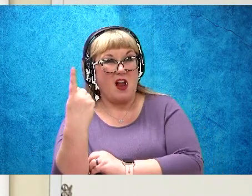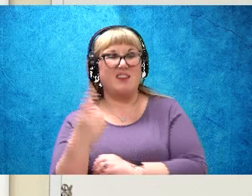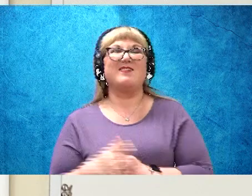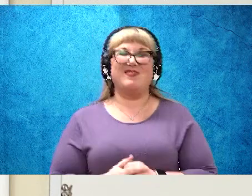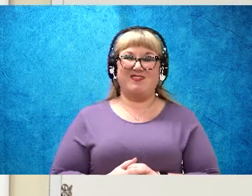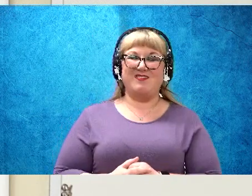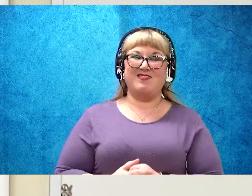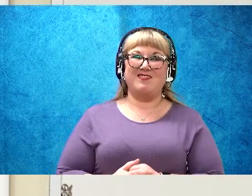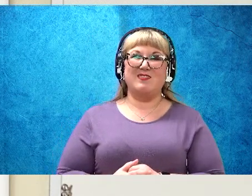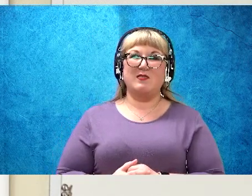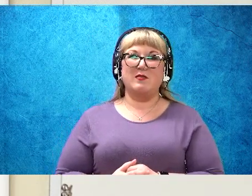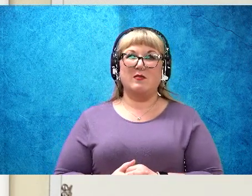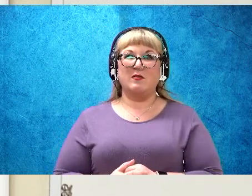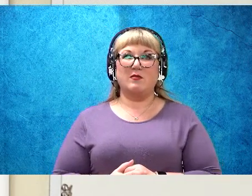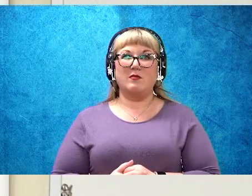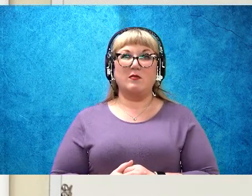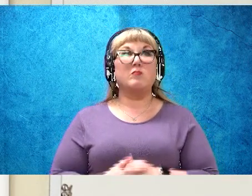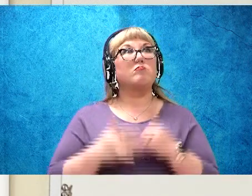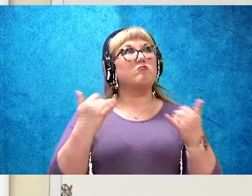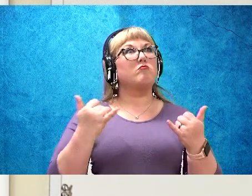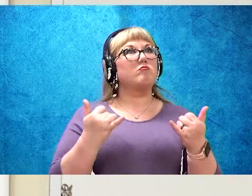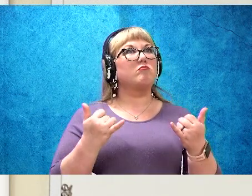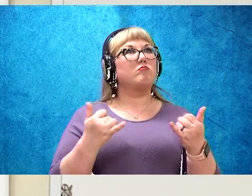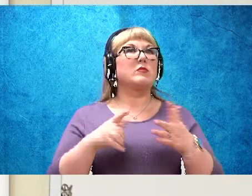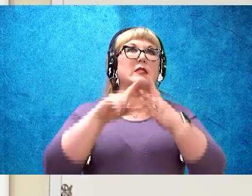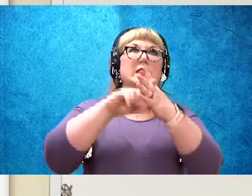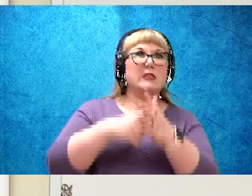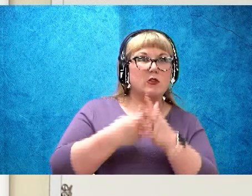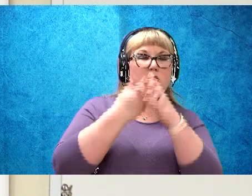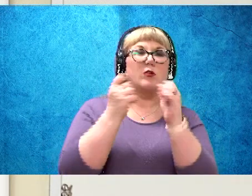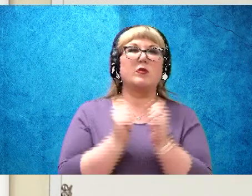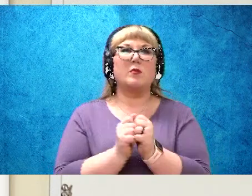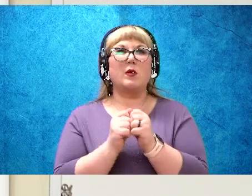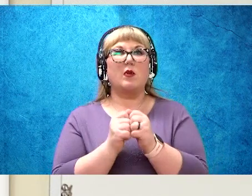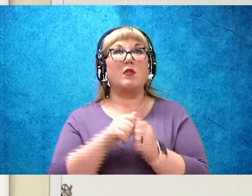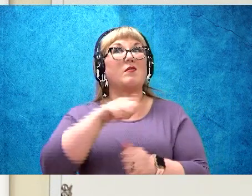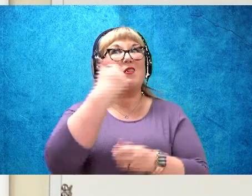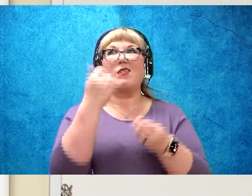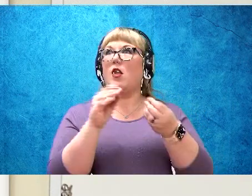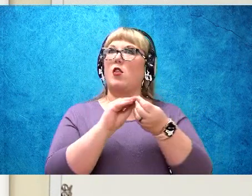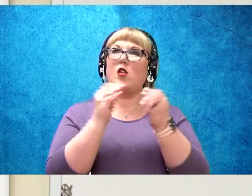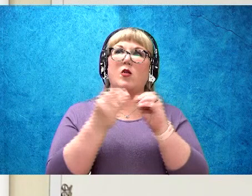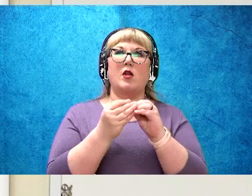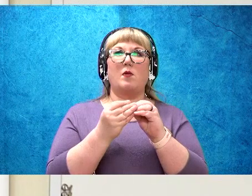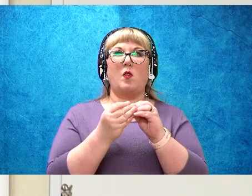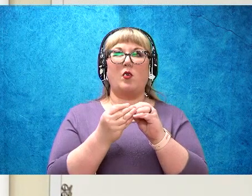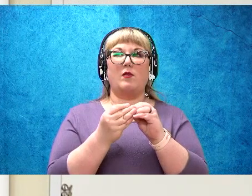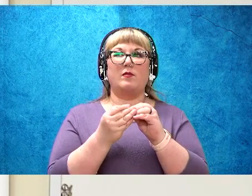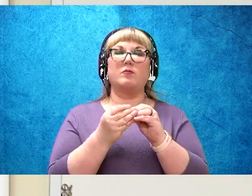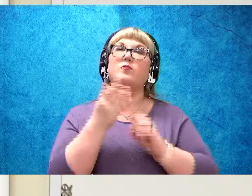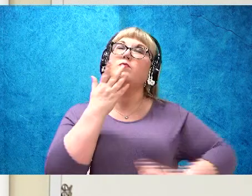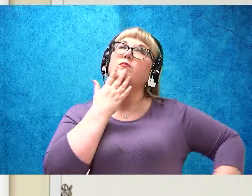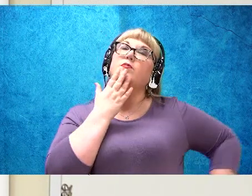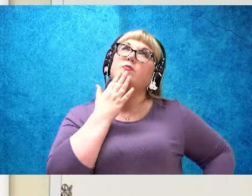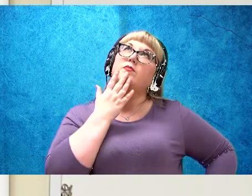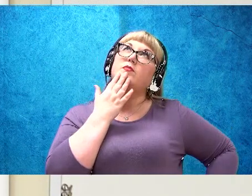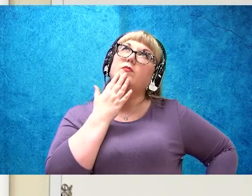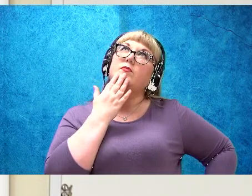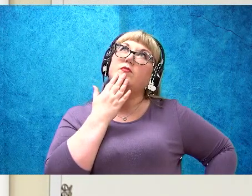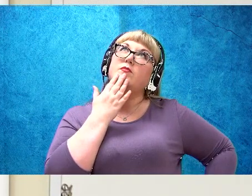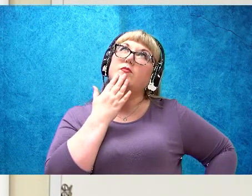spot. Okay, now let's start with another number we know. Let's